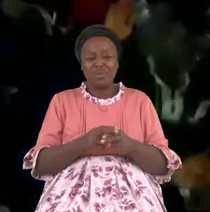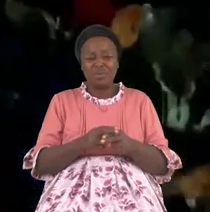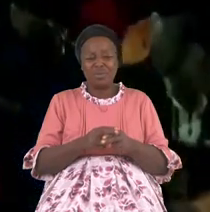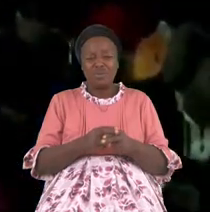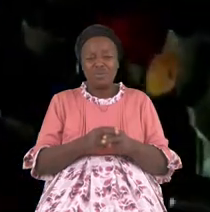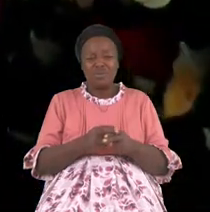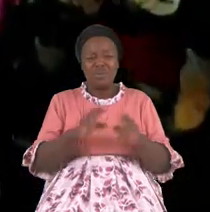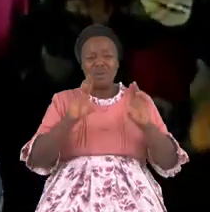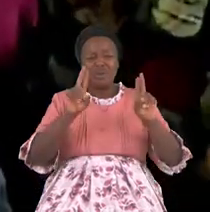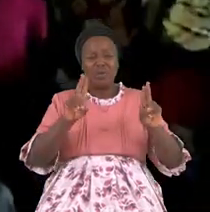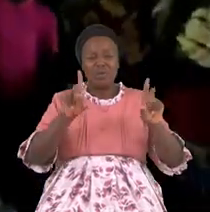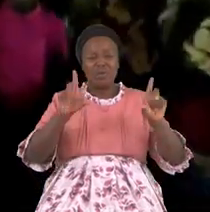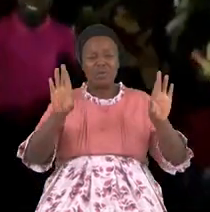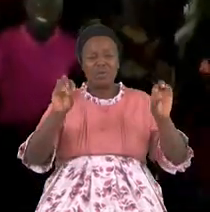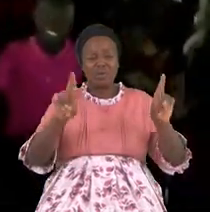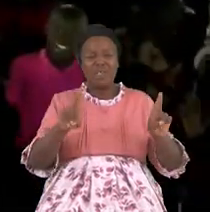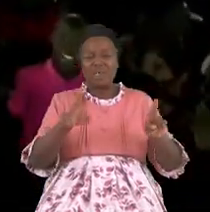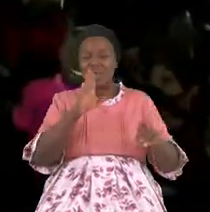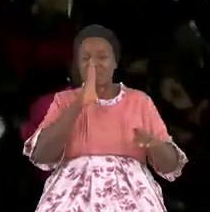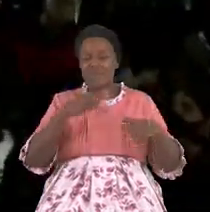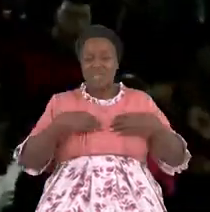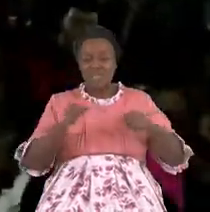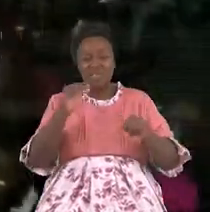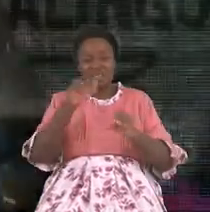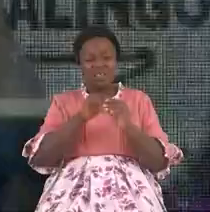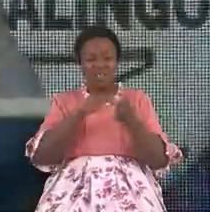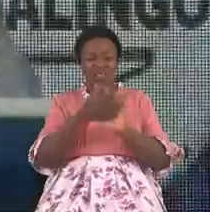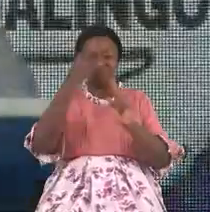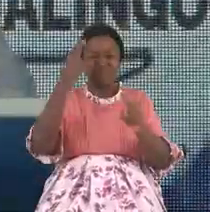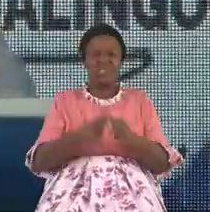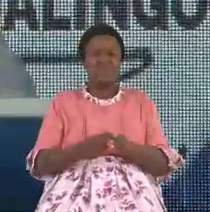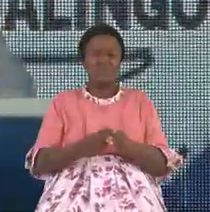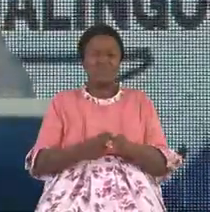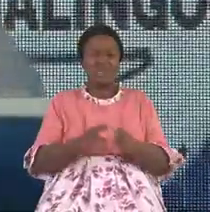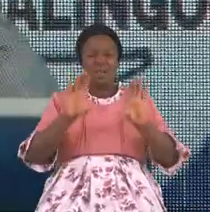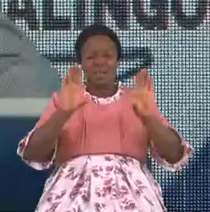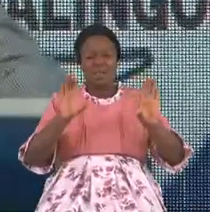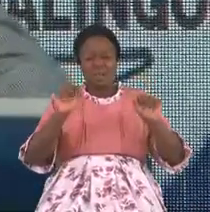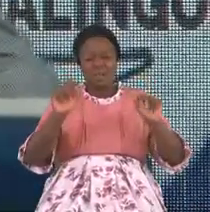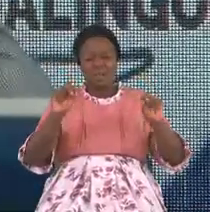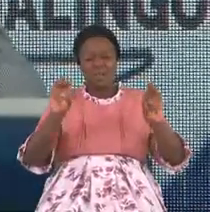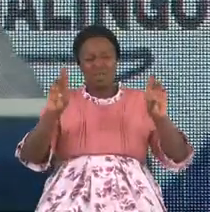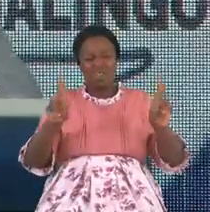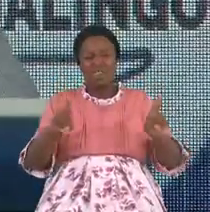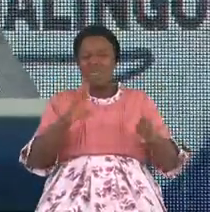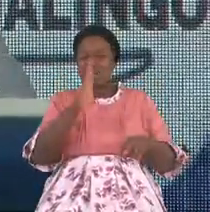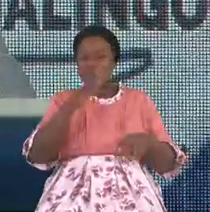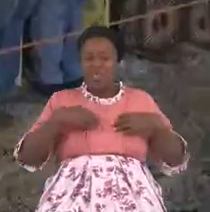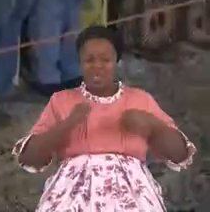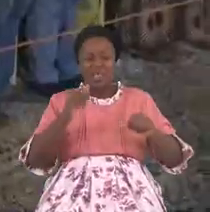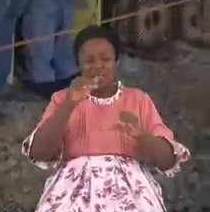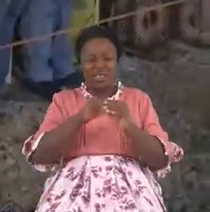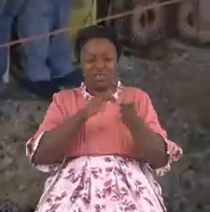Ulcer, be healed in Jesus' name. Cancer, be healed in